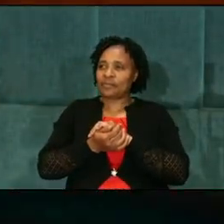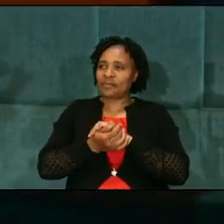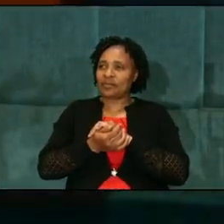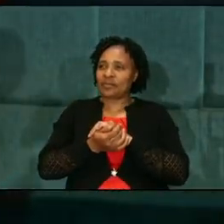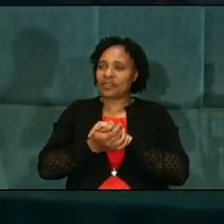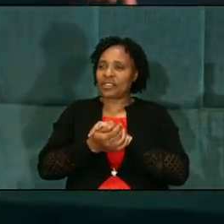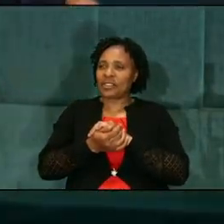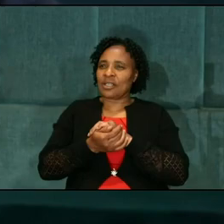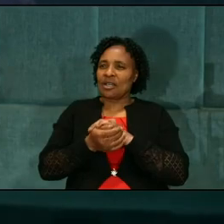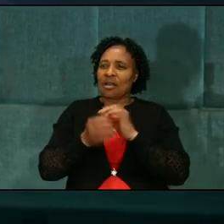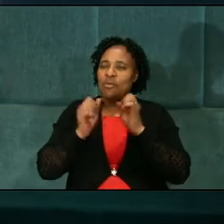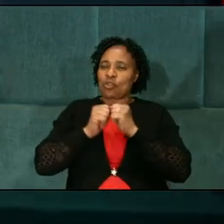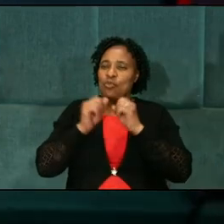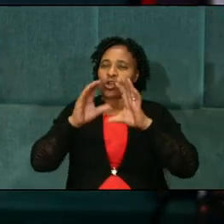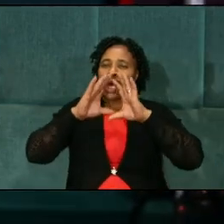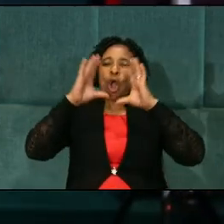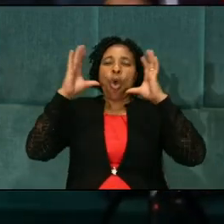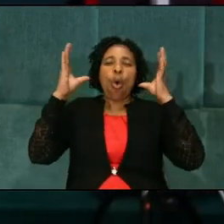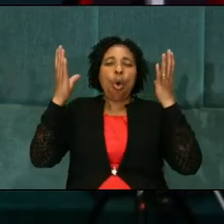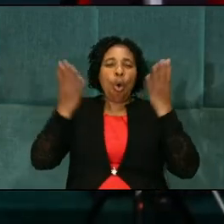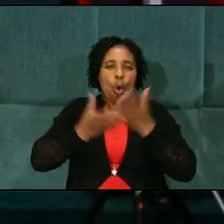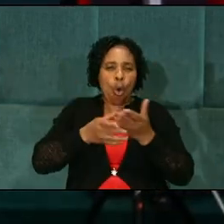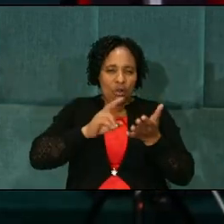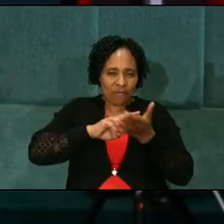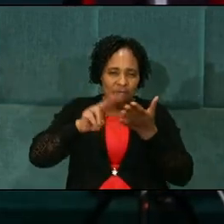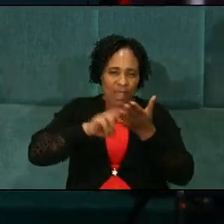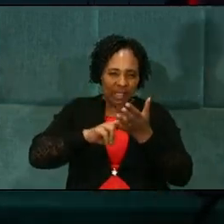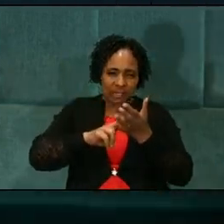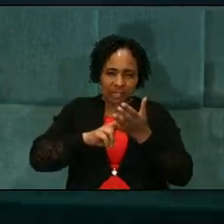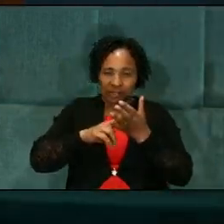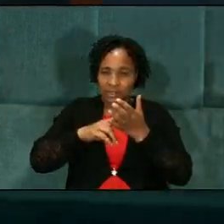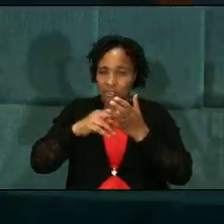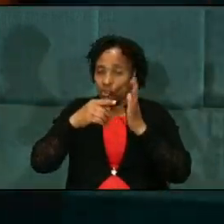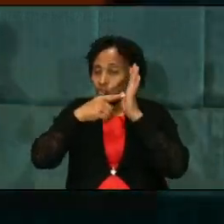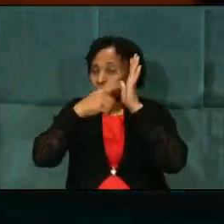when the whole context is symbolic,